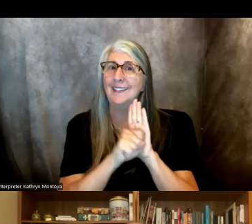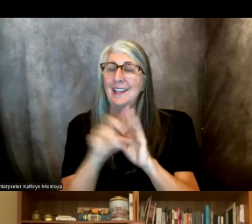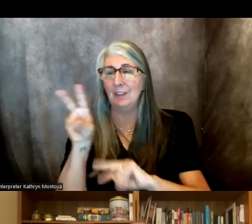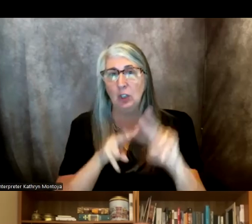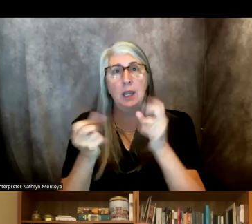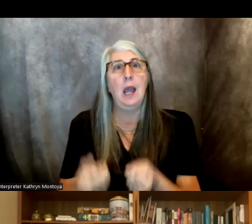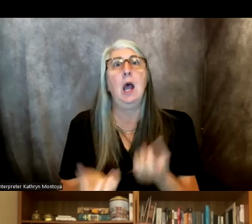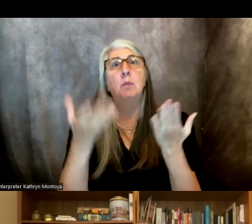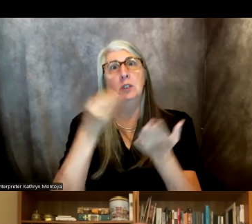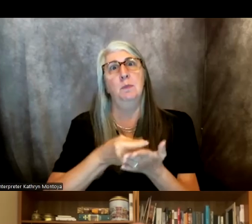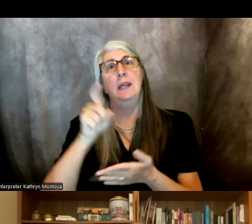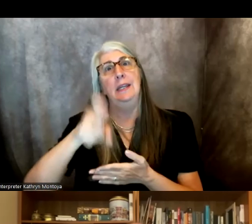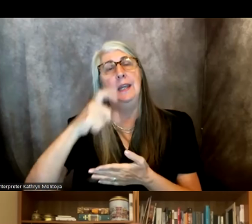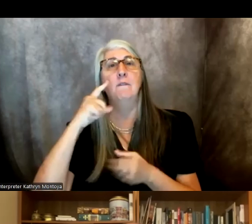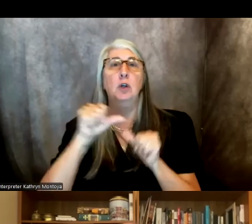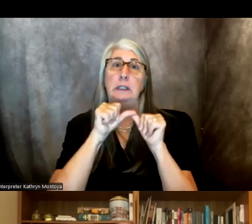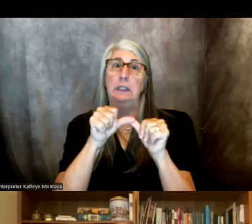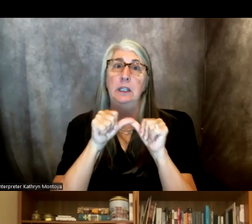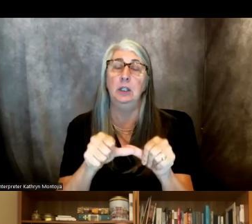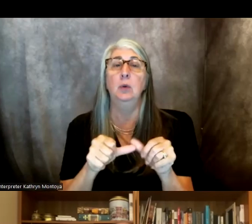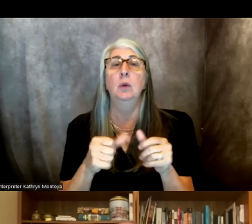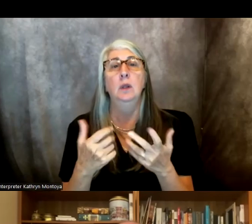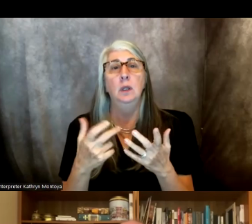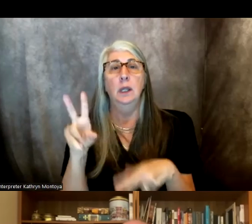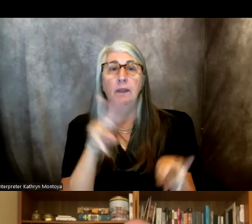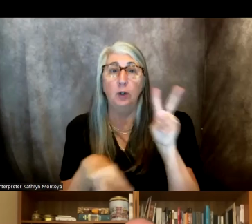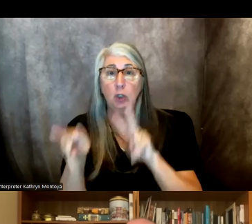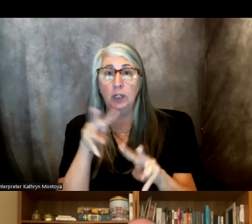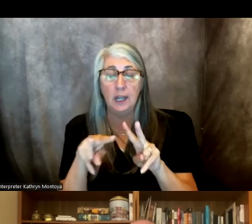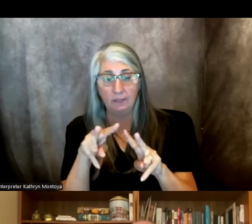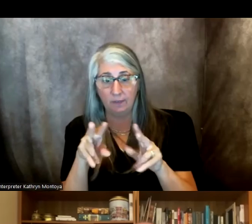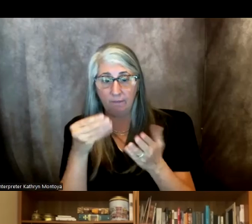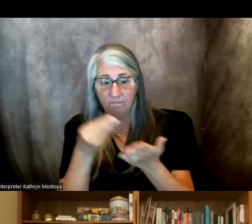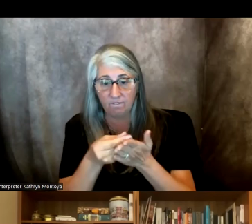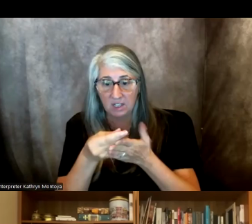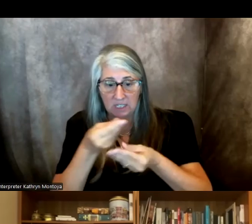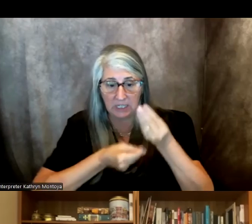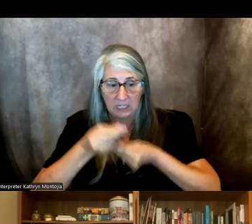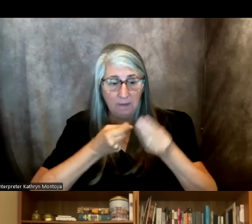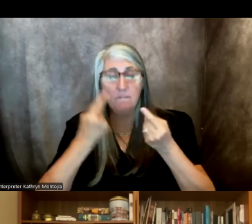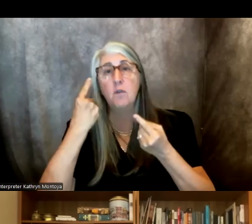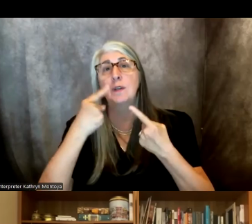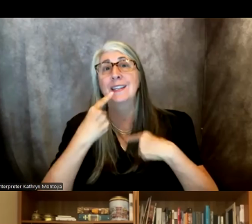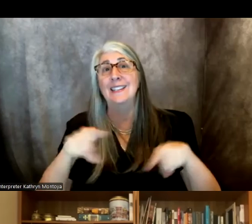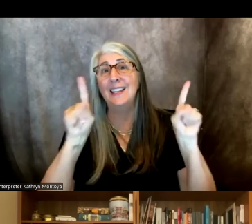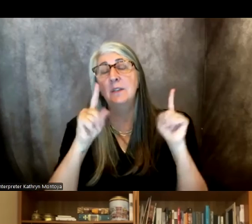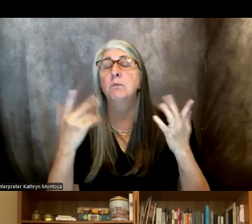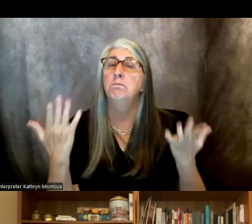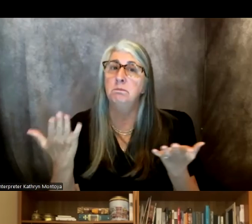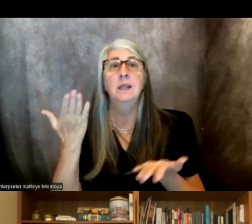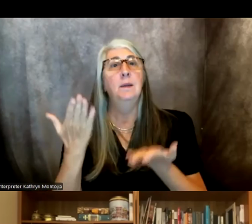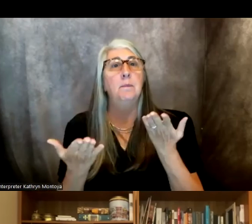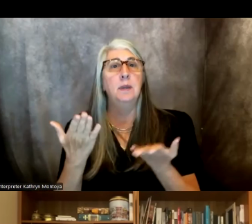is needed to sustain and looking at the braided funding in order to be successful, there may be